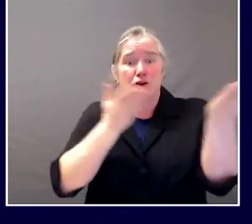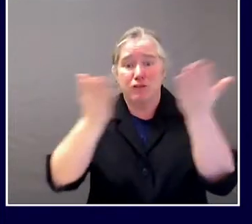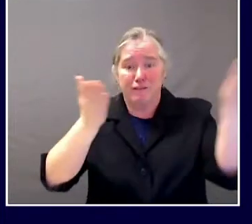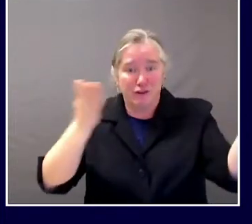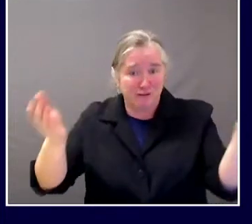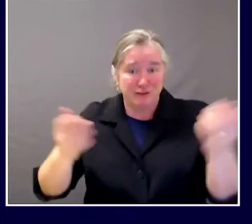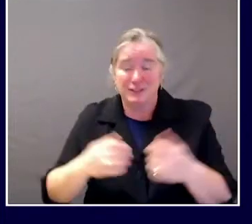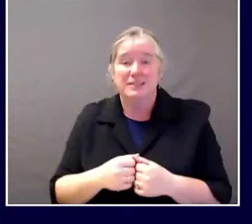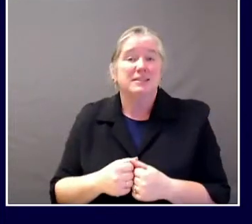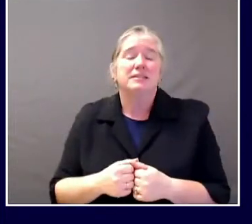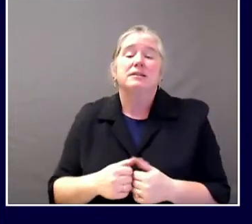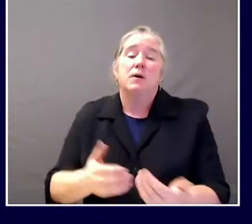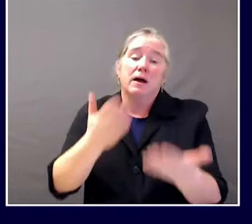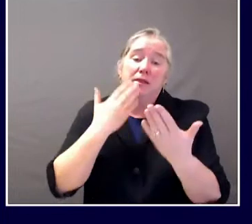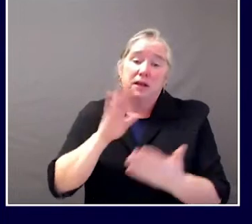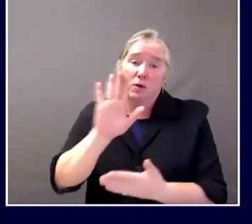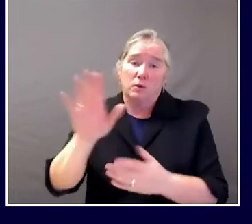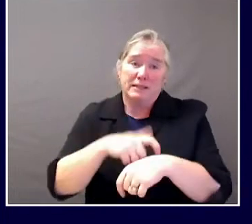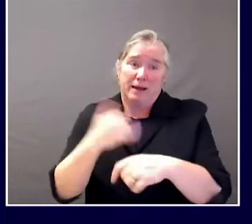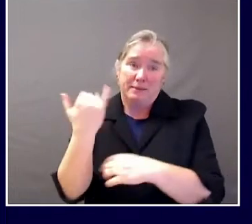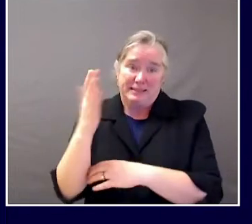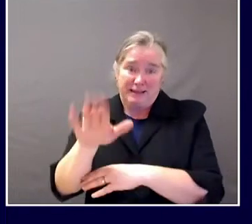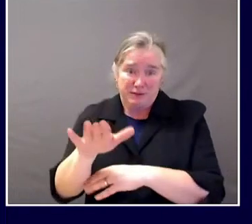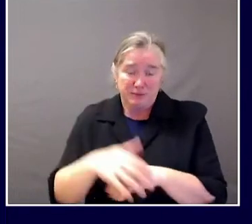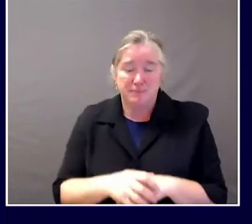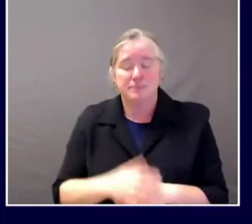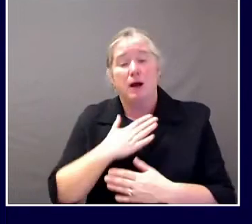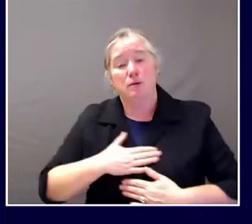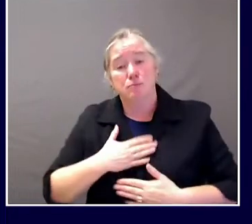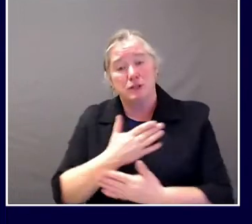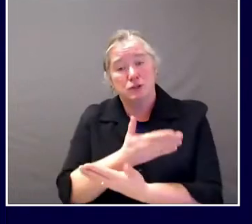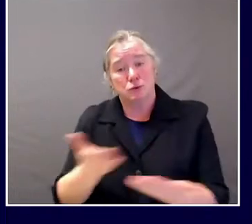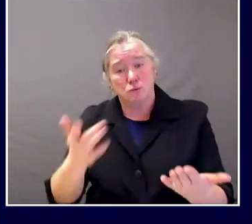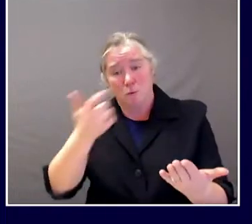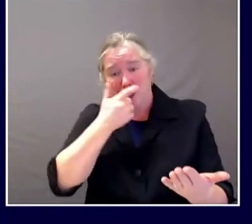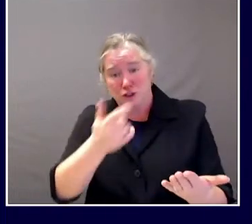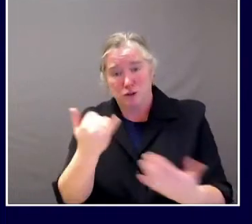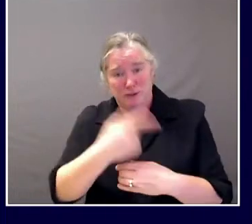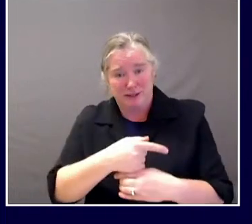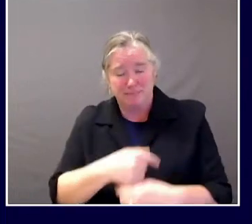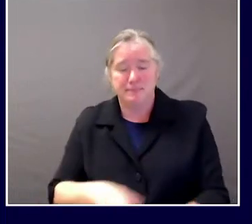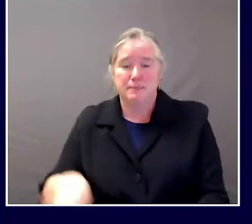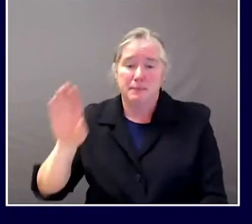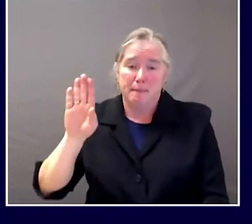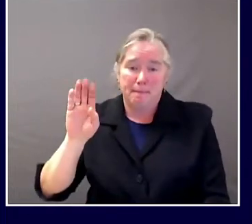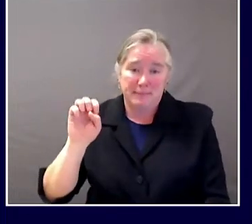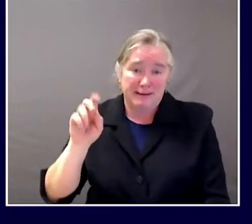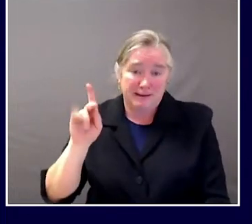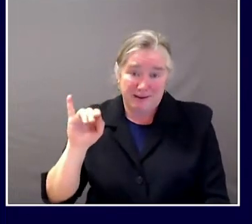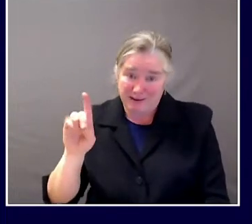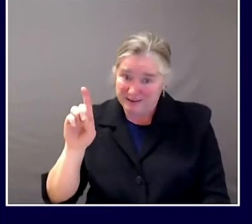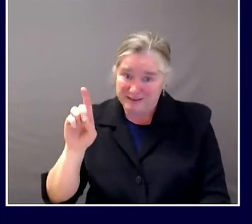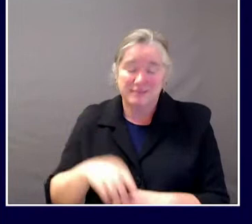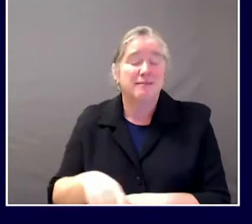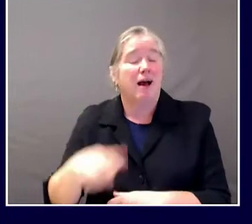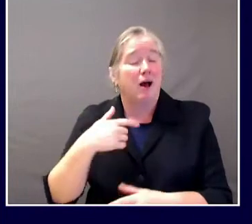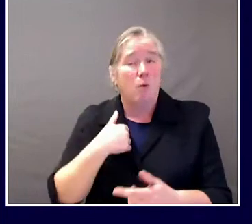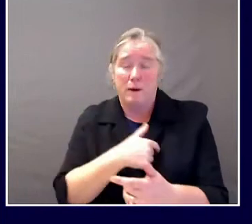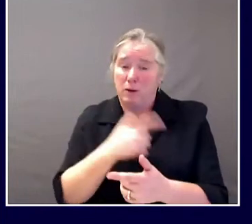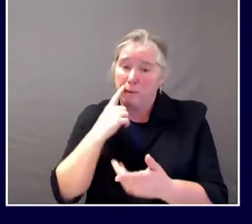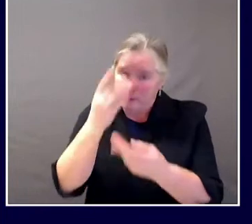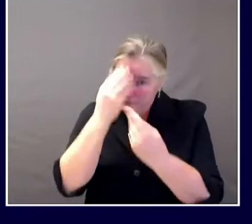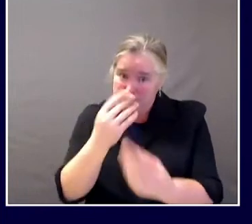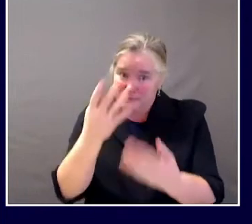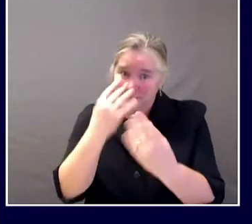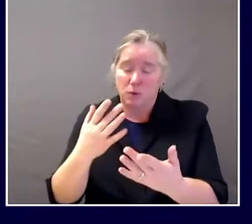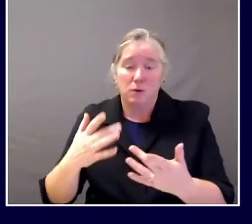thank everyone for your time this afternoon. I appreciate everyone tuning in today. As always, we will keep you updated on where we